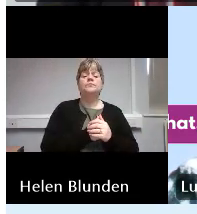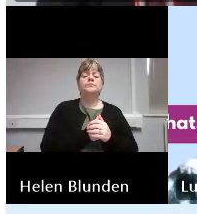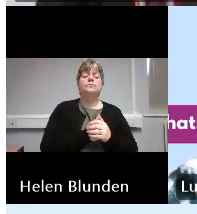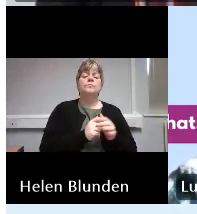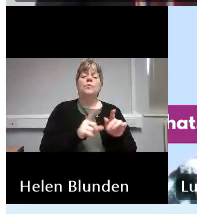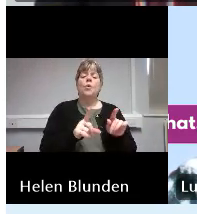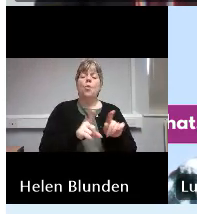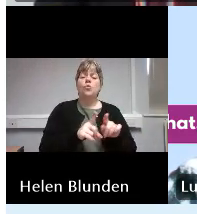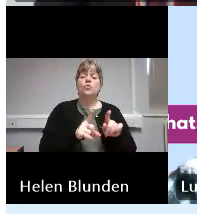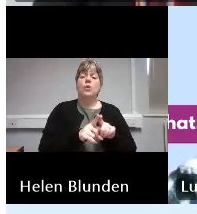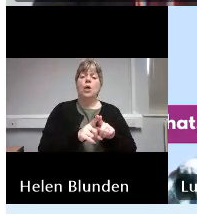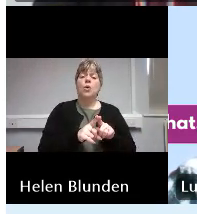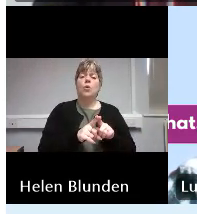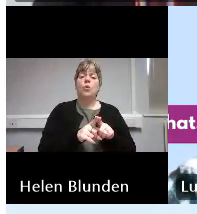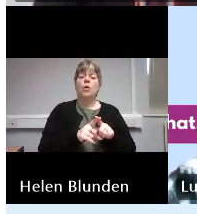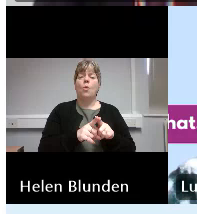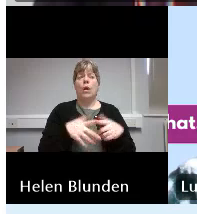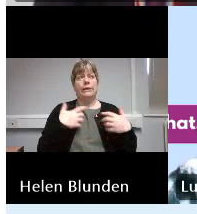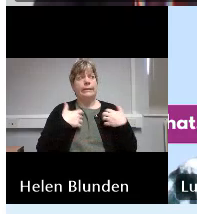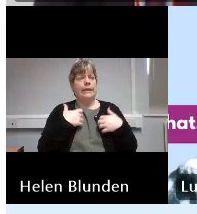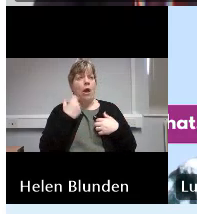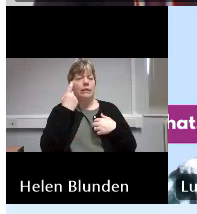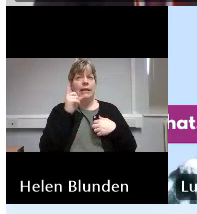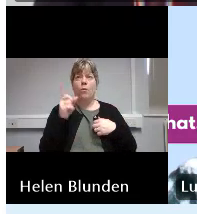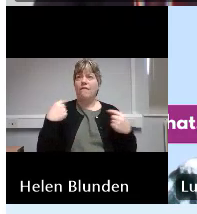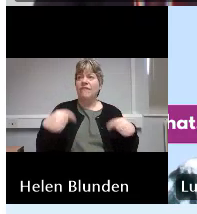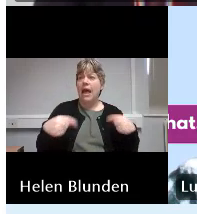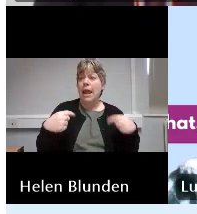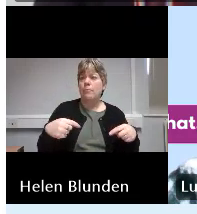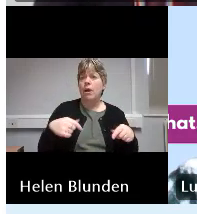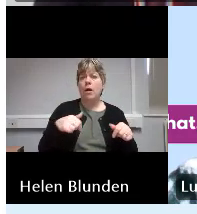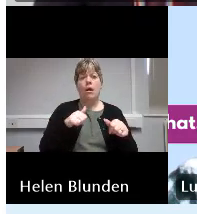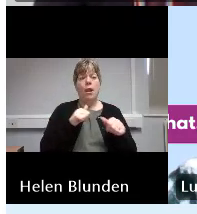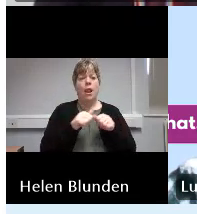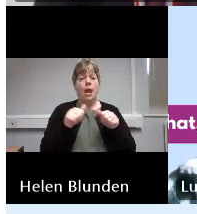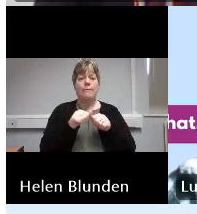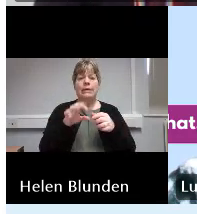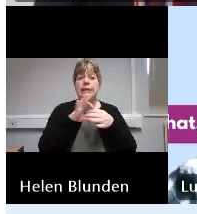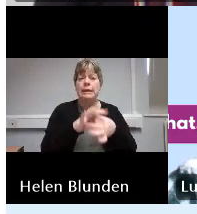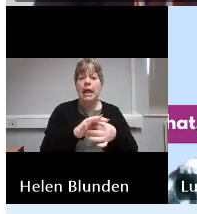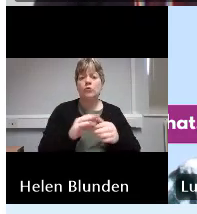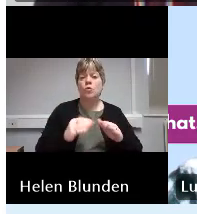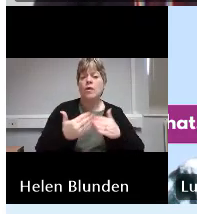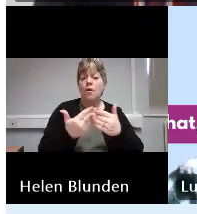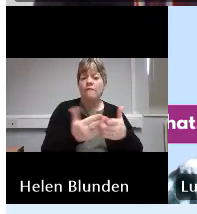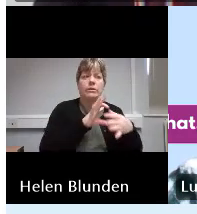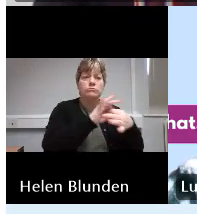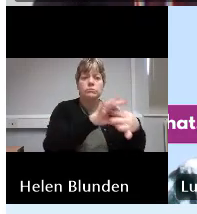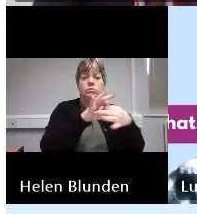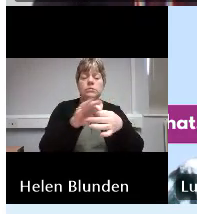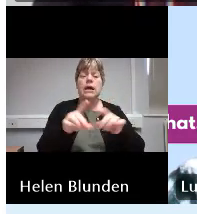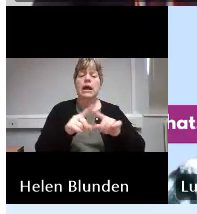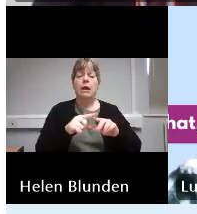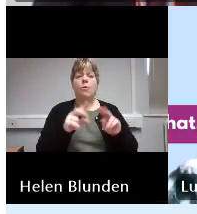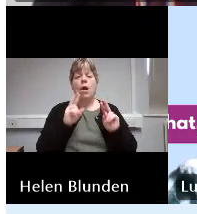also keen to understand what's available and better connect those offers together. And we're looking